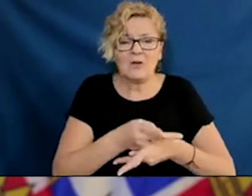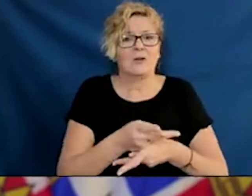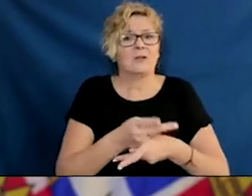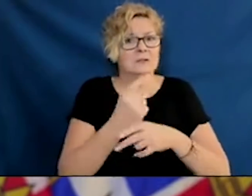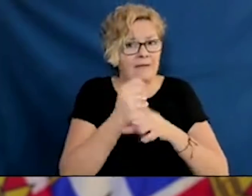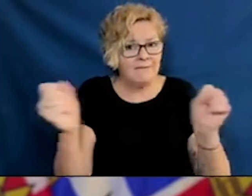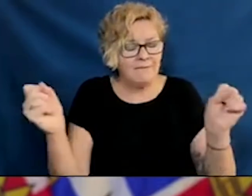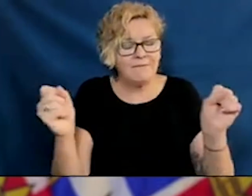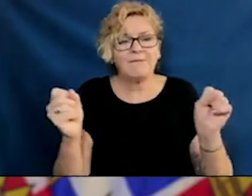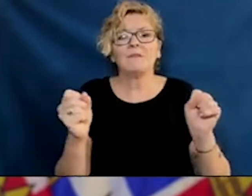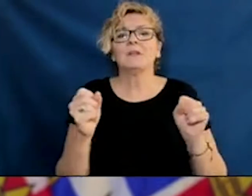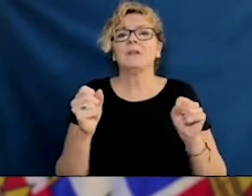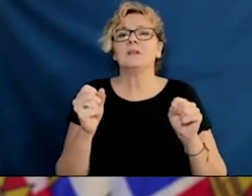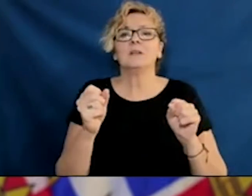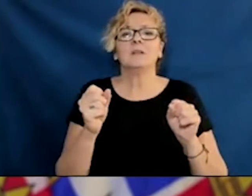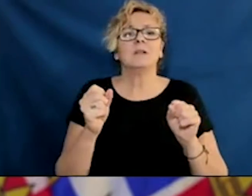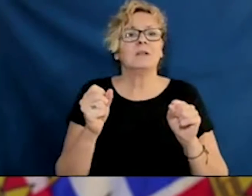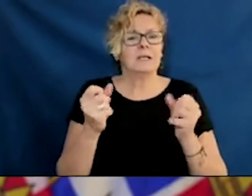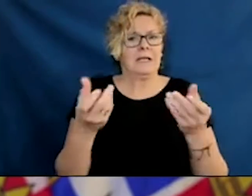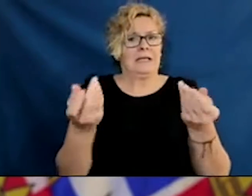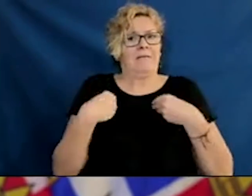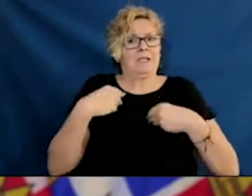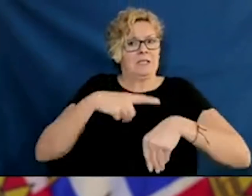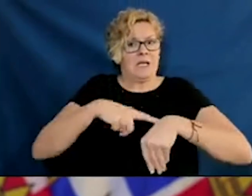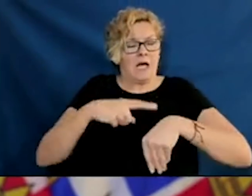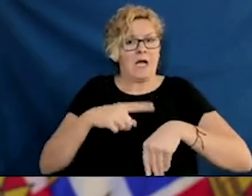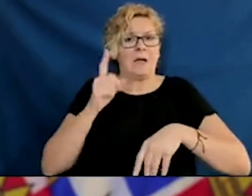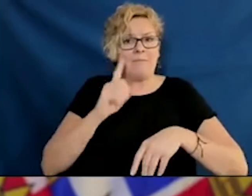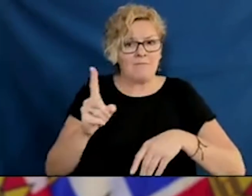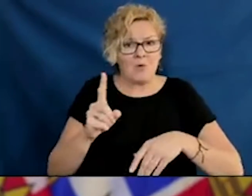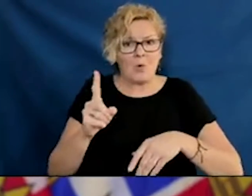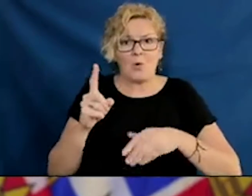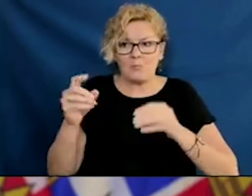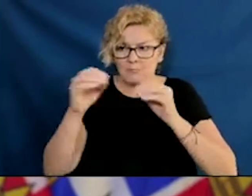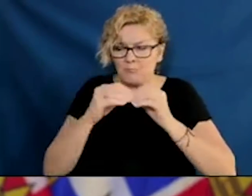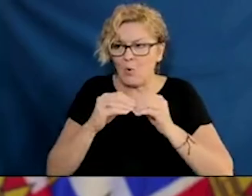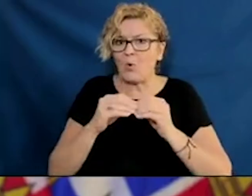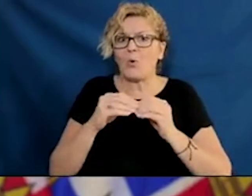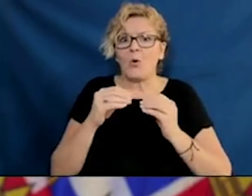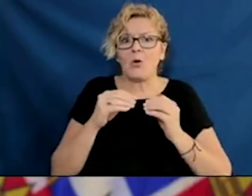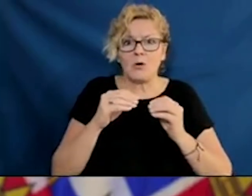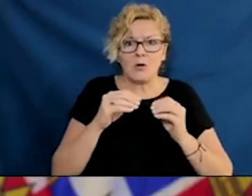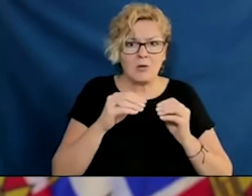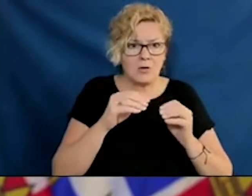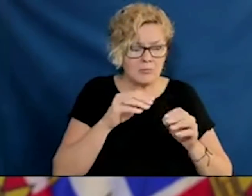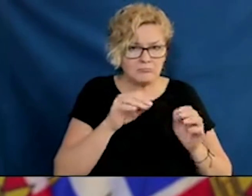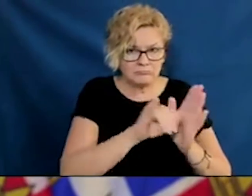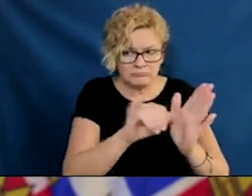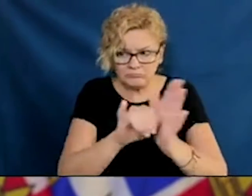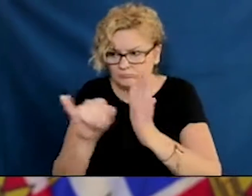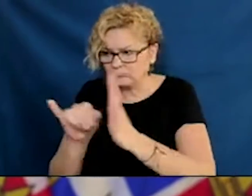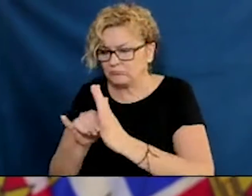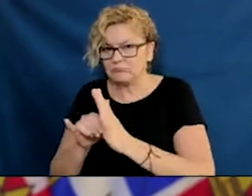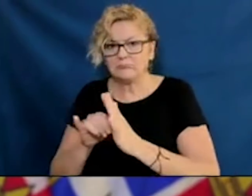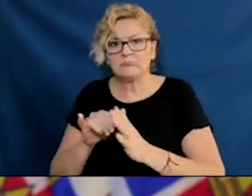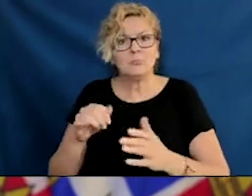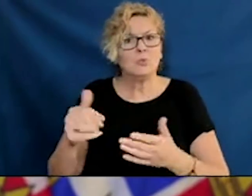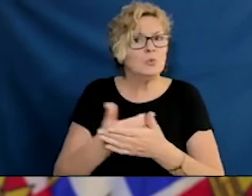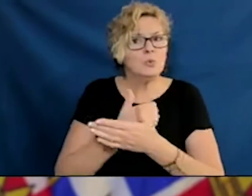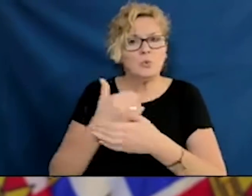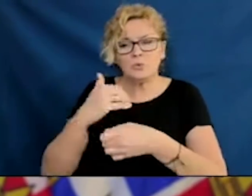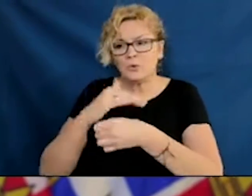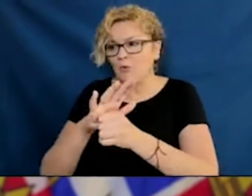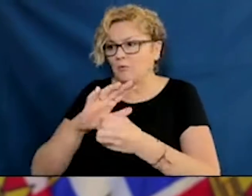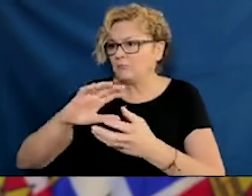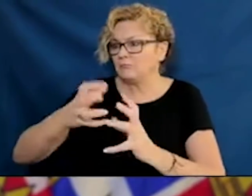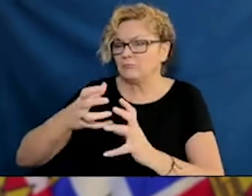they're spreading, and protect each other from them. This also reminds us that gatherings of any size in our homes